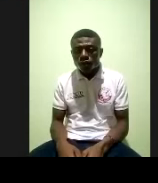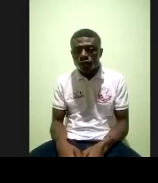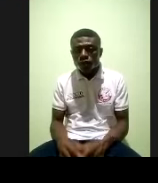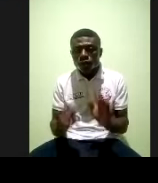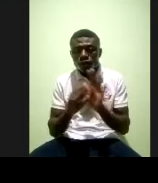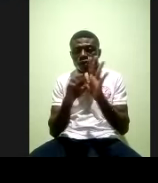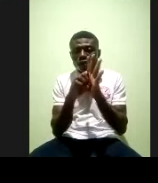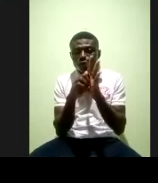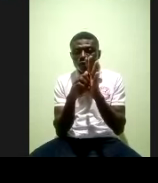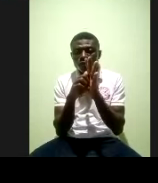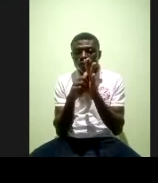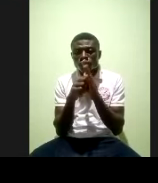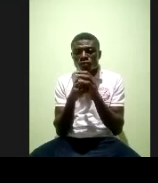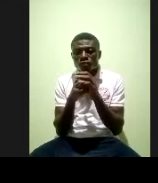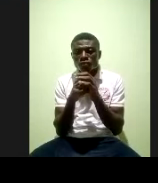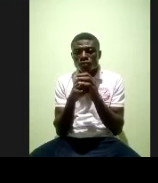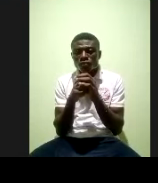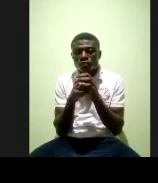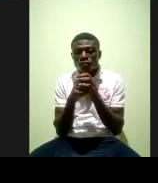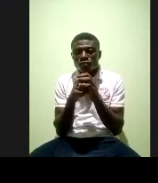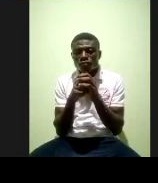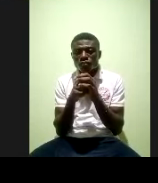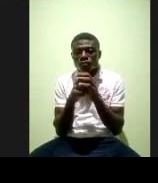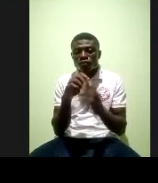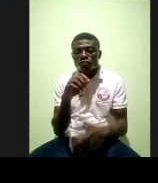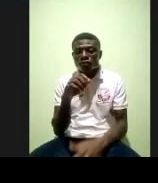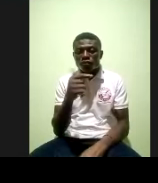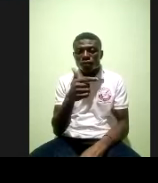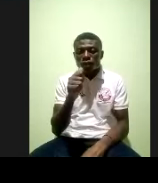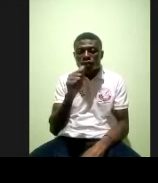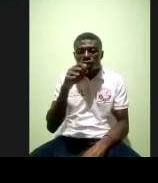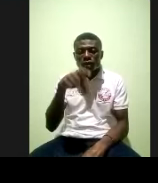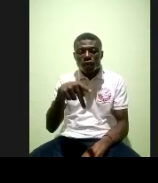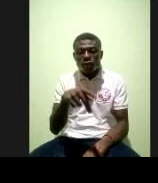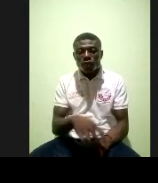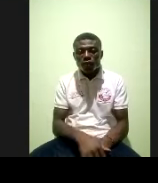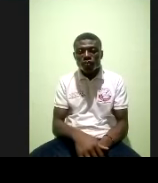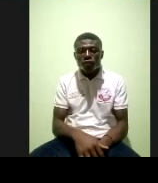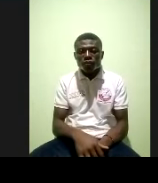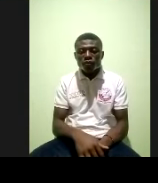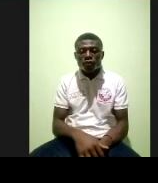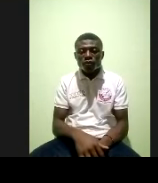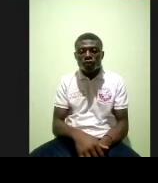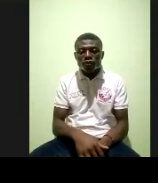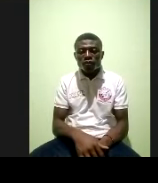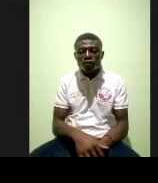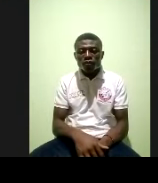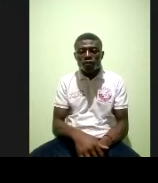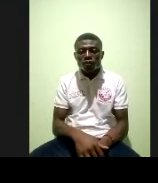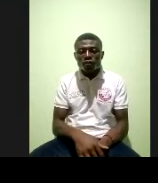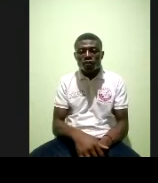is tap with a short vowel sound. What happens if we add the E word there?